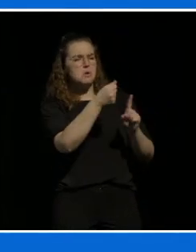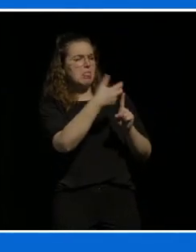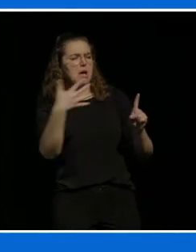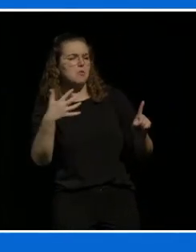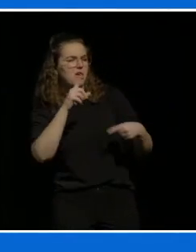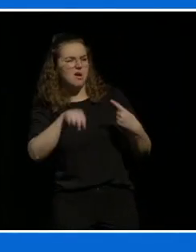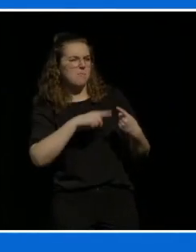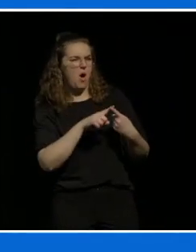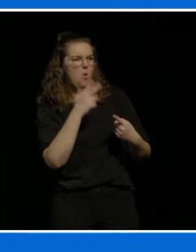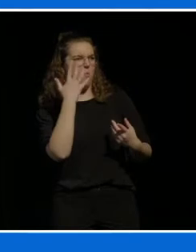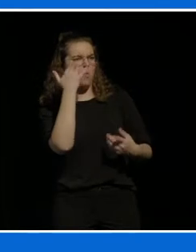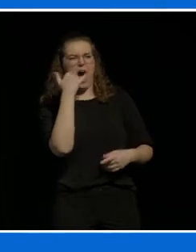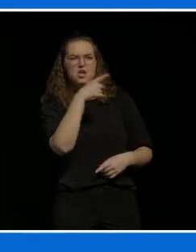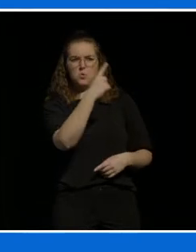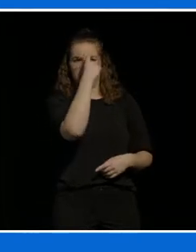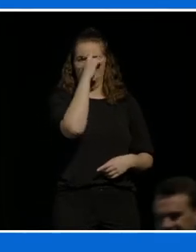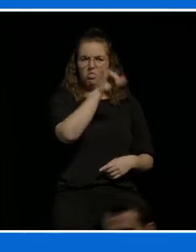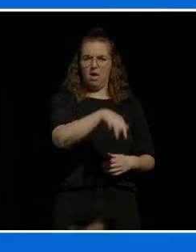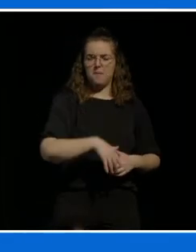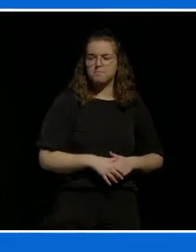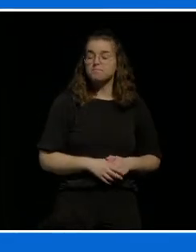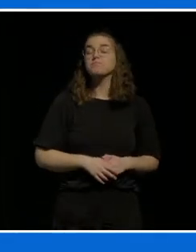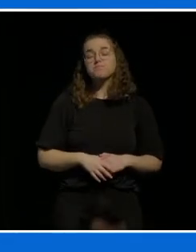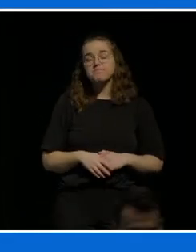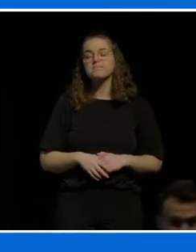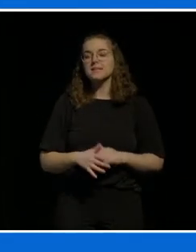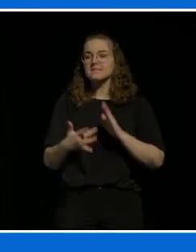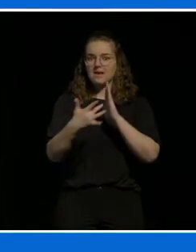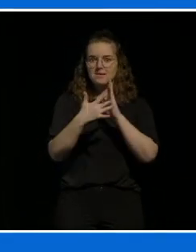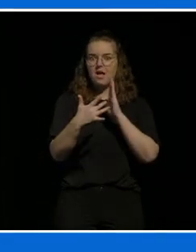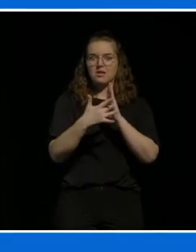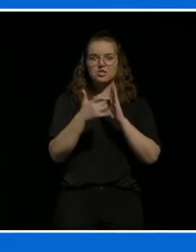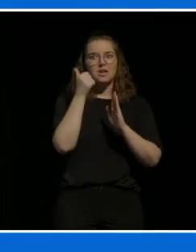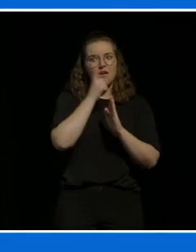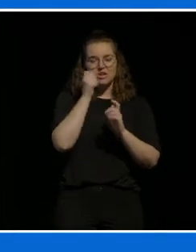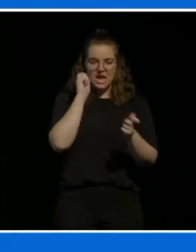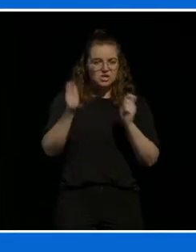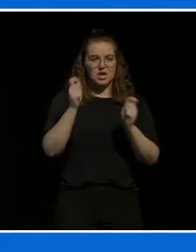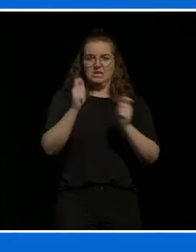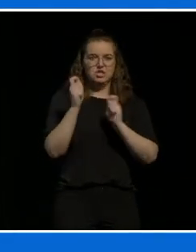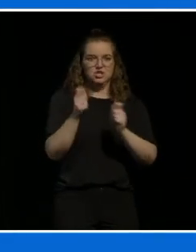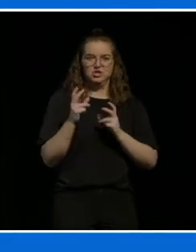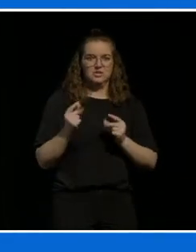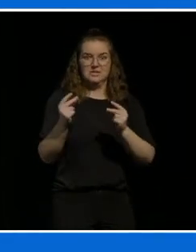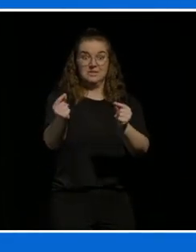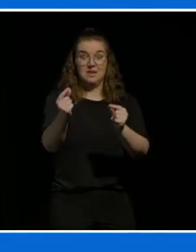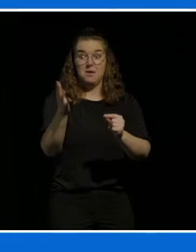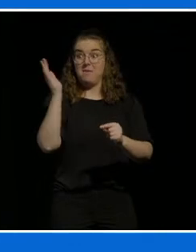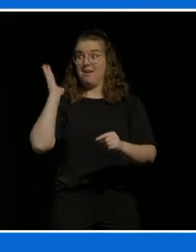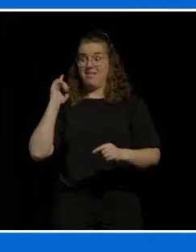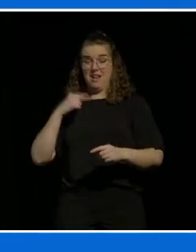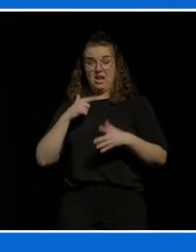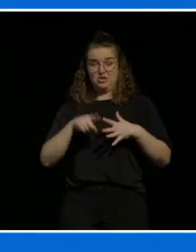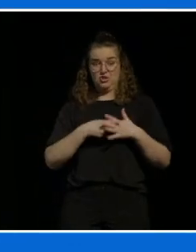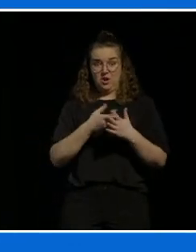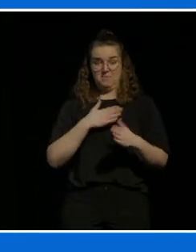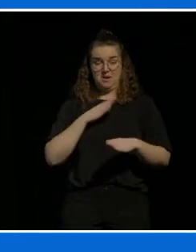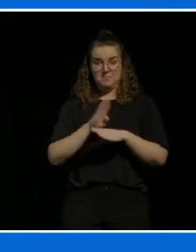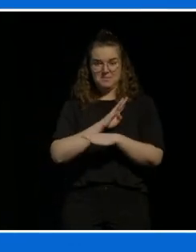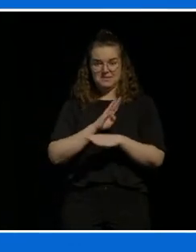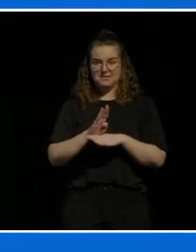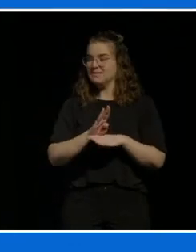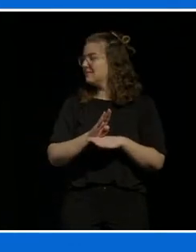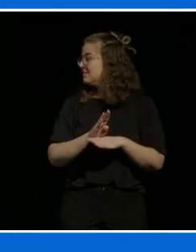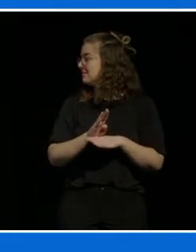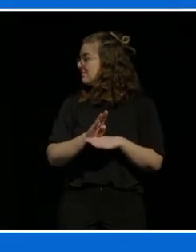for a little bit? Absolutely. So technology is changing rapidly. And back when I started Half the Story, which I have a little pocket of the logo